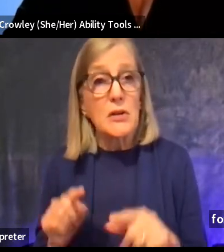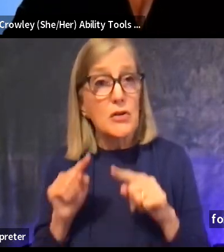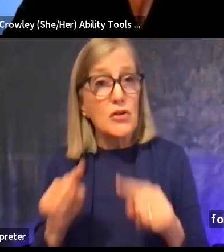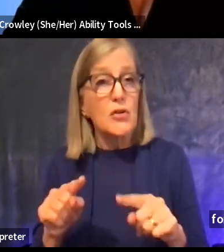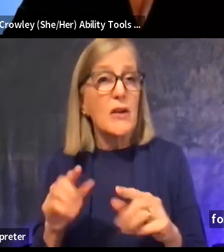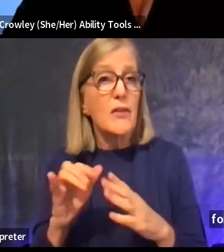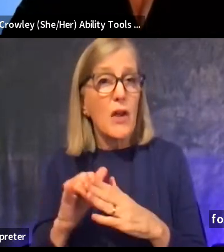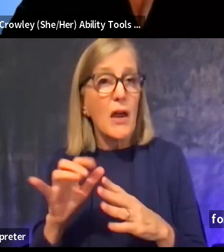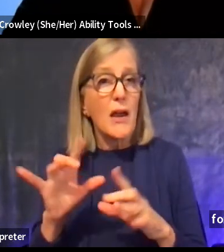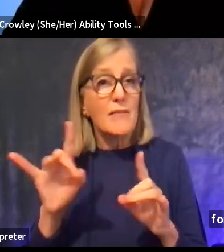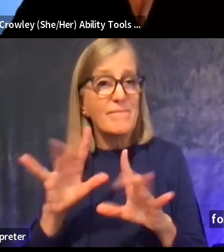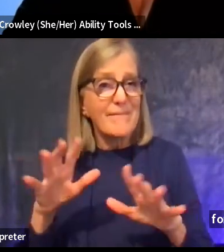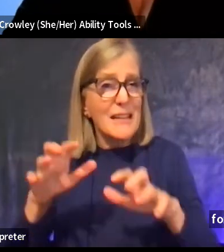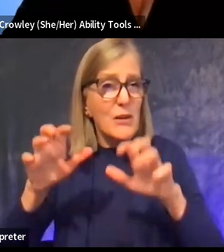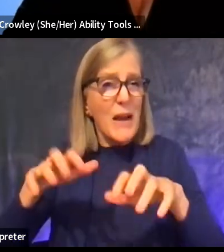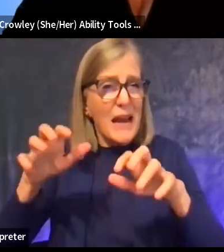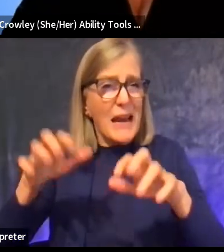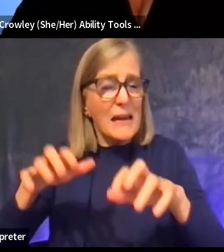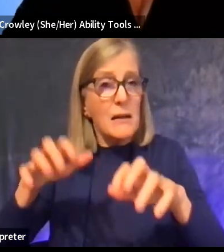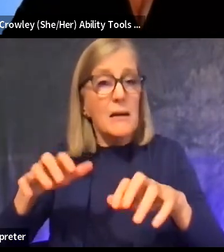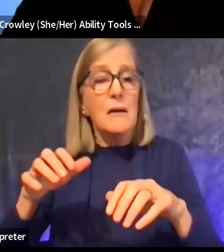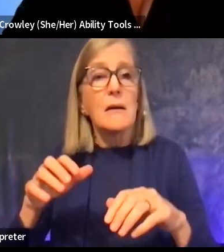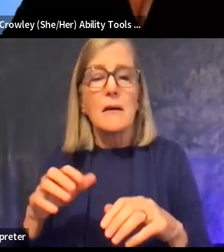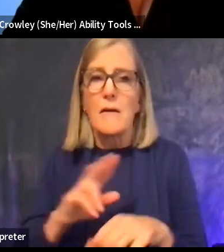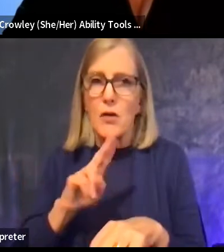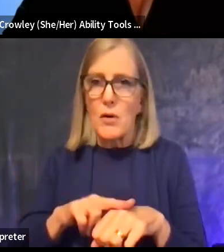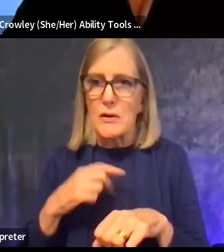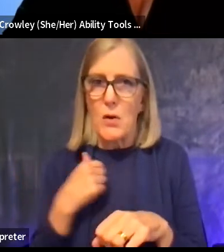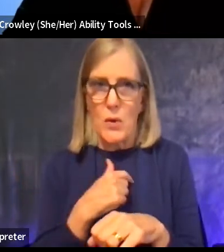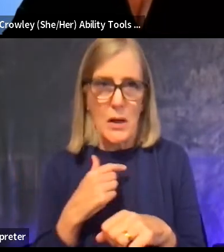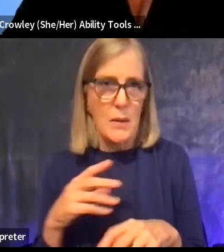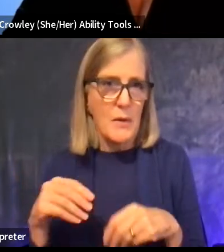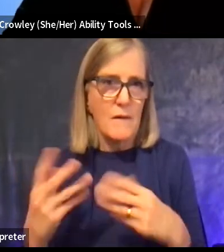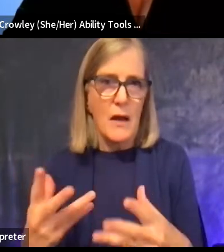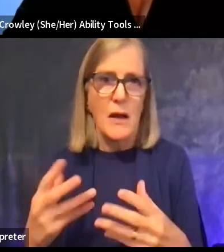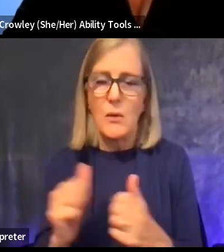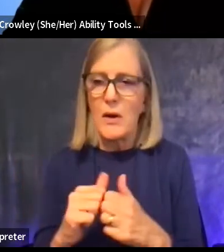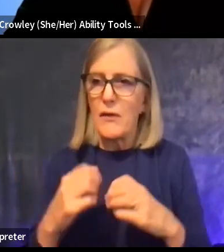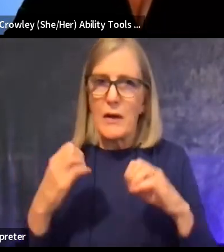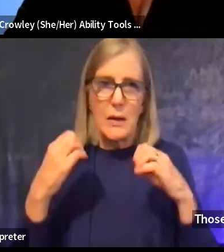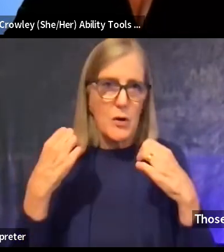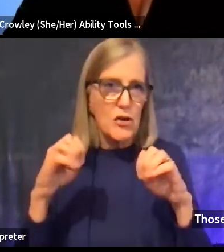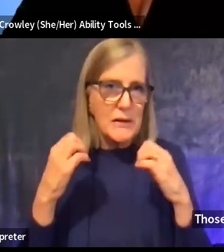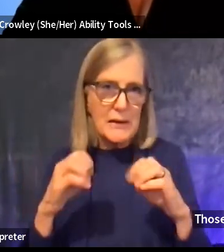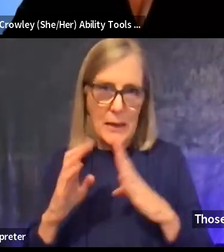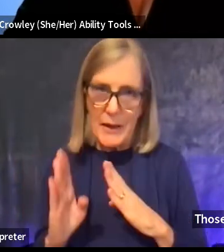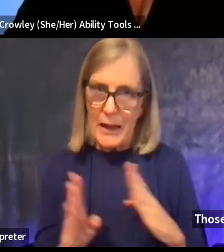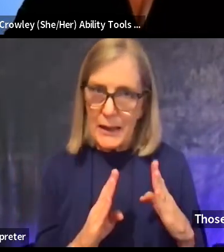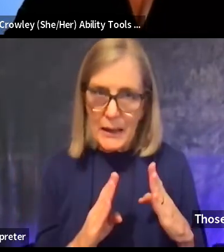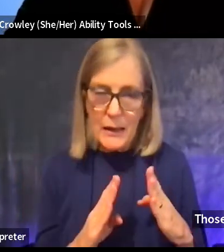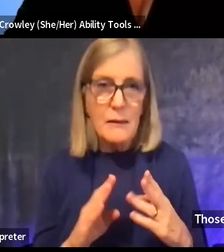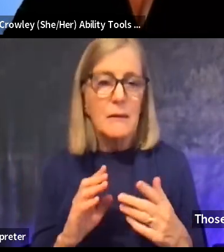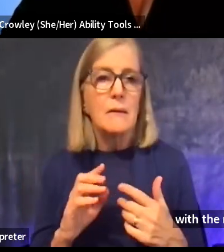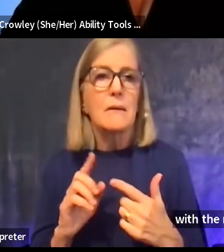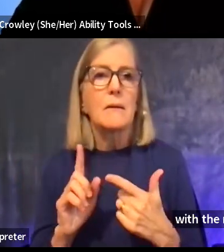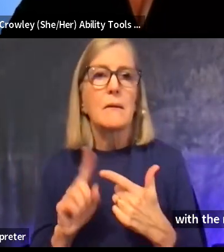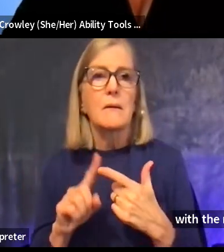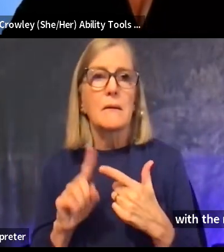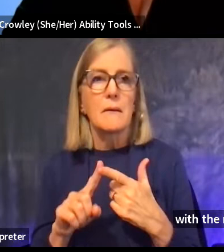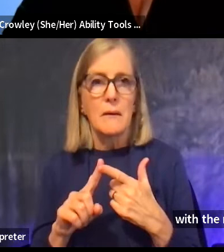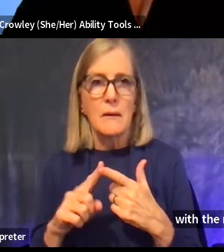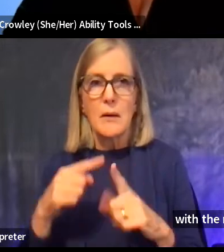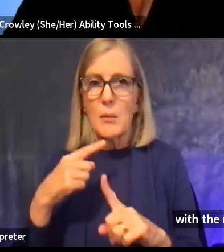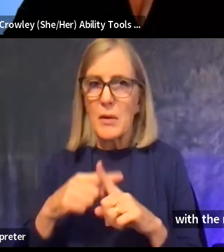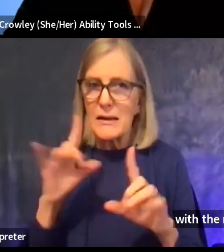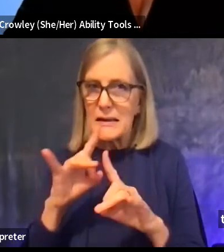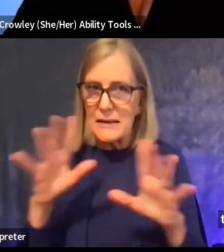rainy seasons is, of course, providing them with emergency planning, as well as disaster